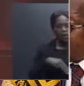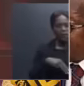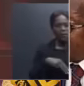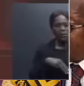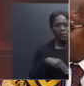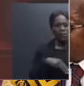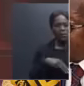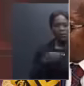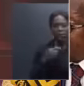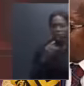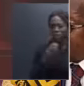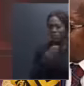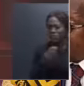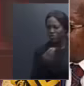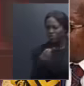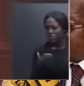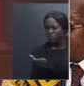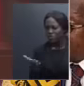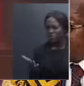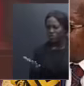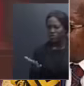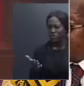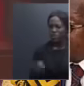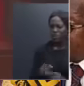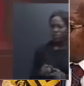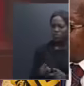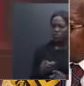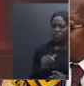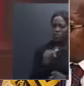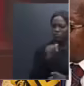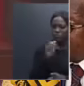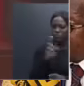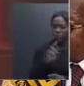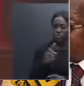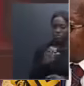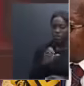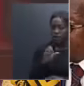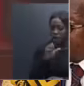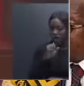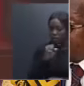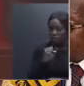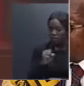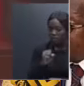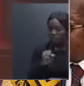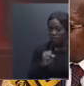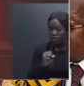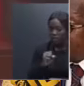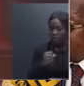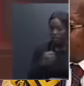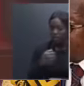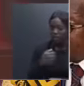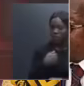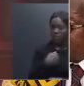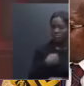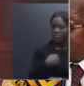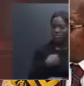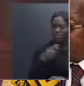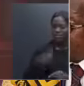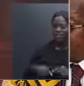is saying a few things, but since he's not saying it into the mic, I won't be the one saying